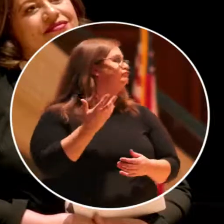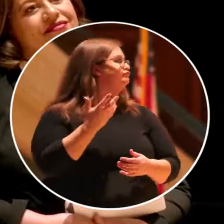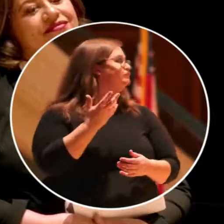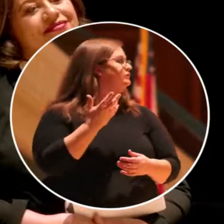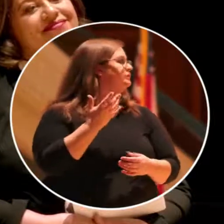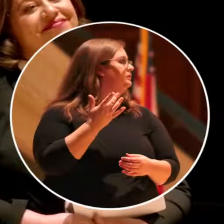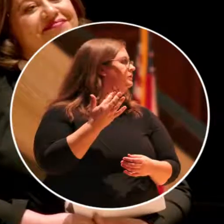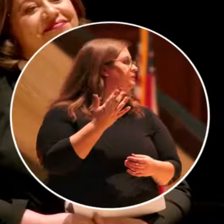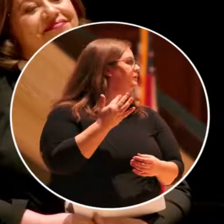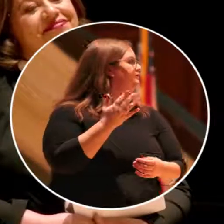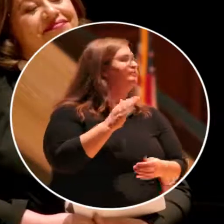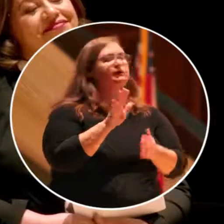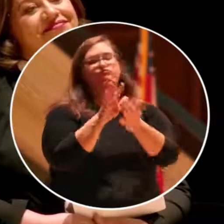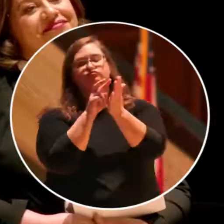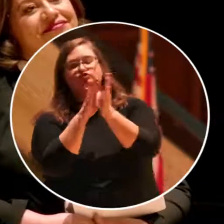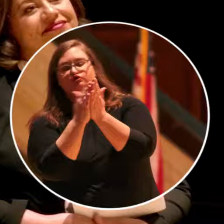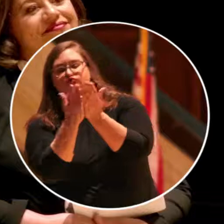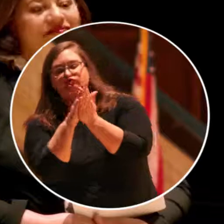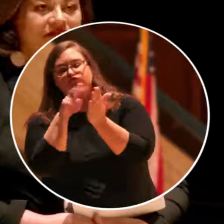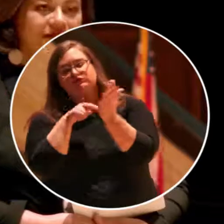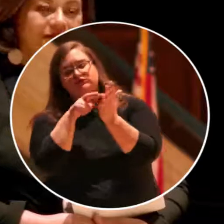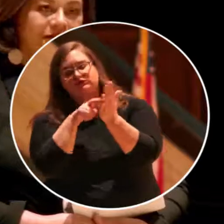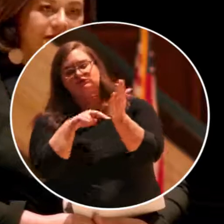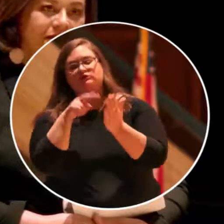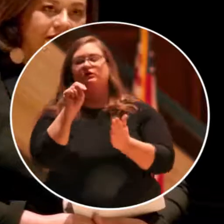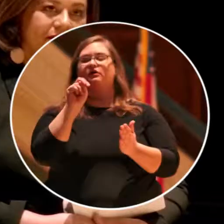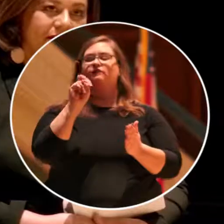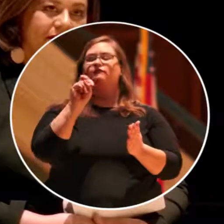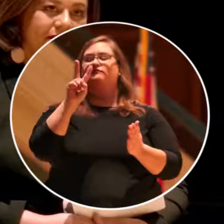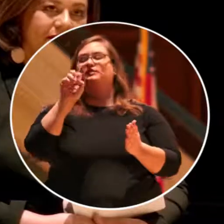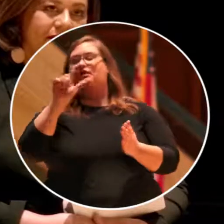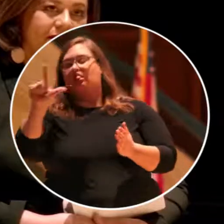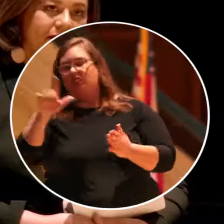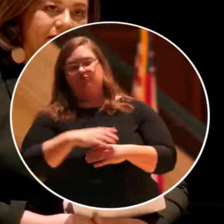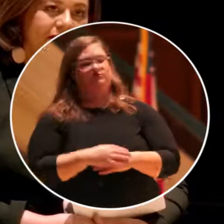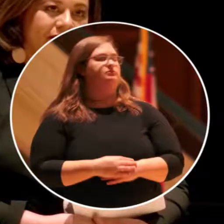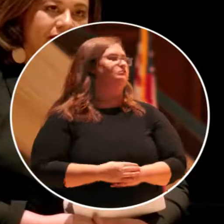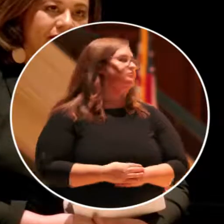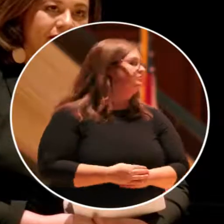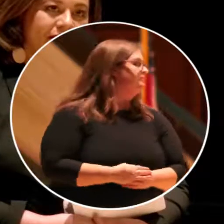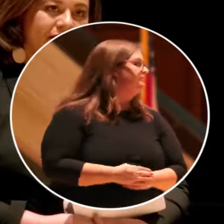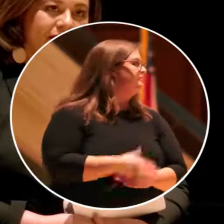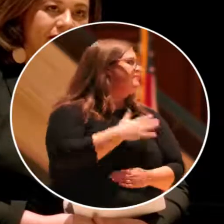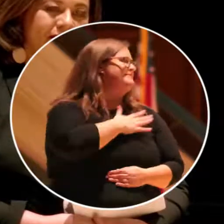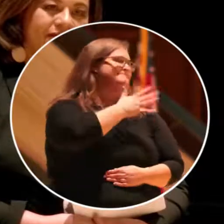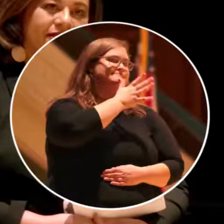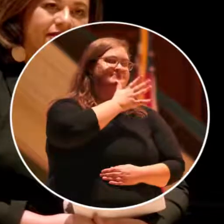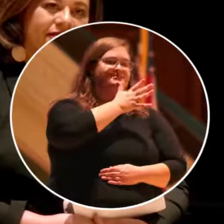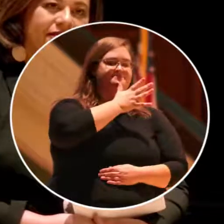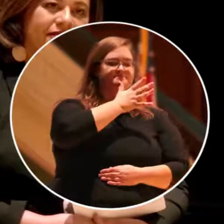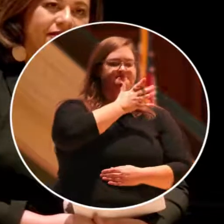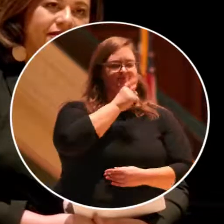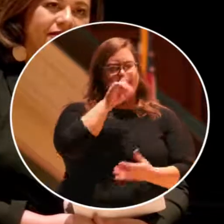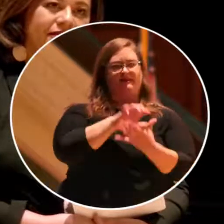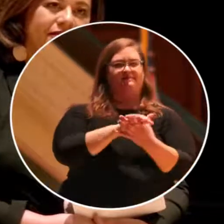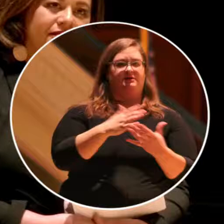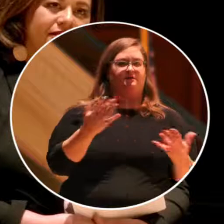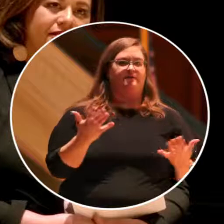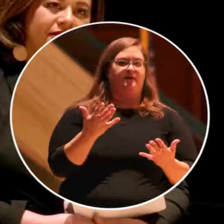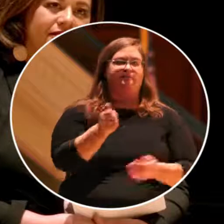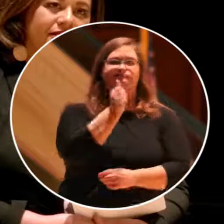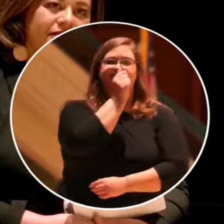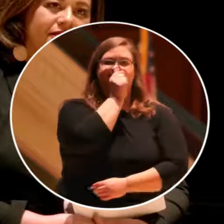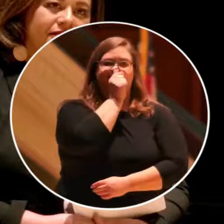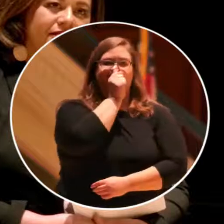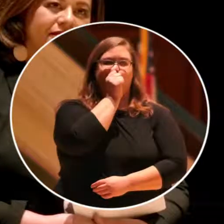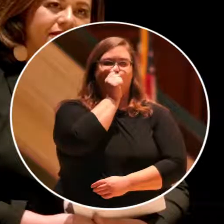real life. My mother believed in privacy. She'd stare straight ahead, lost in